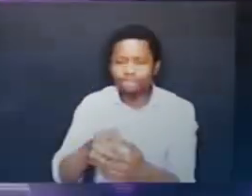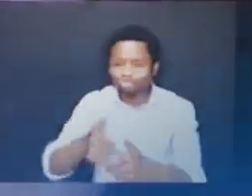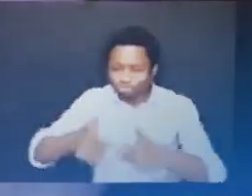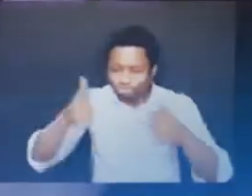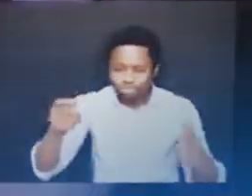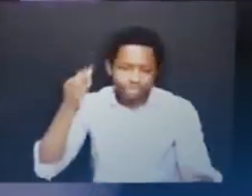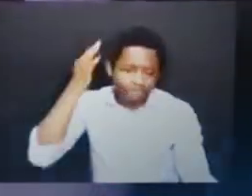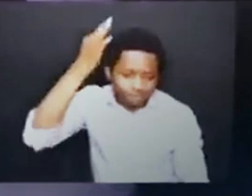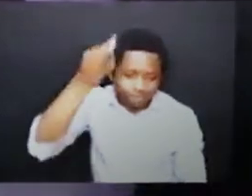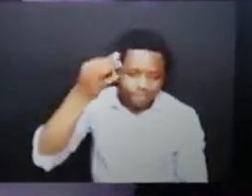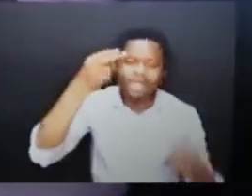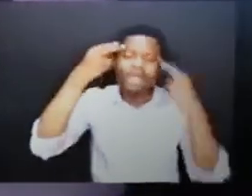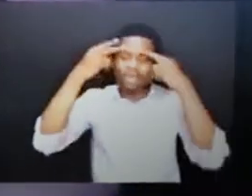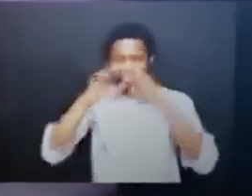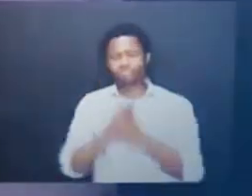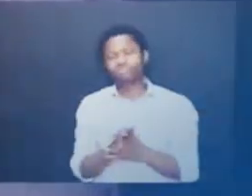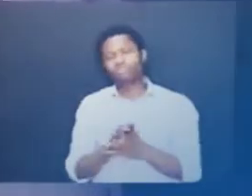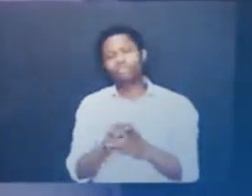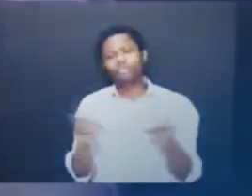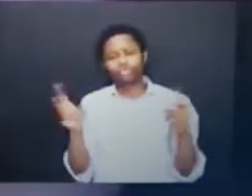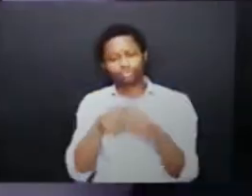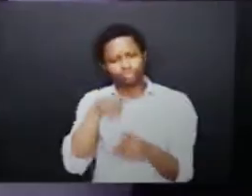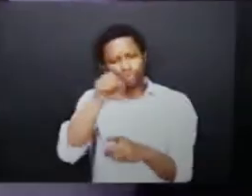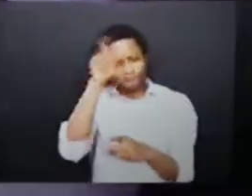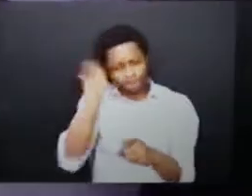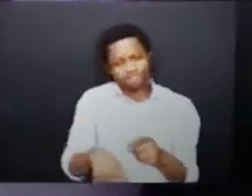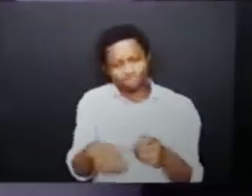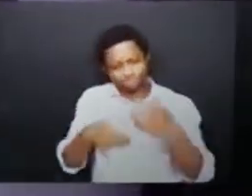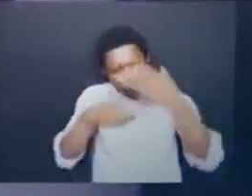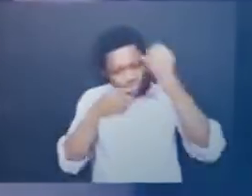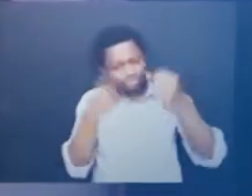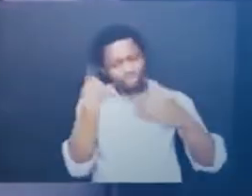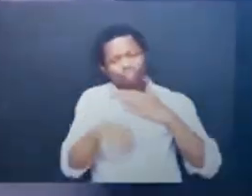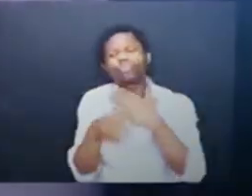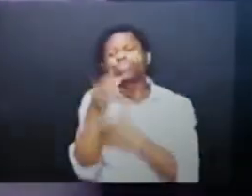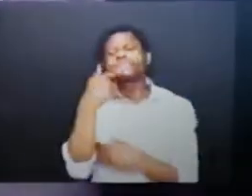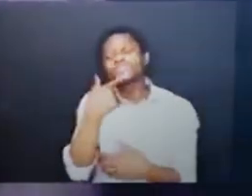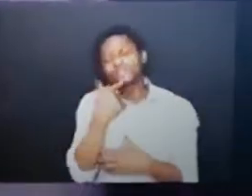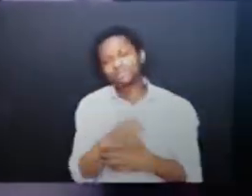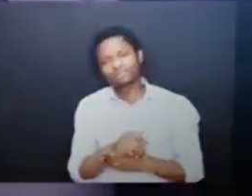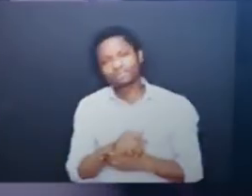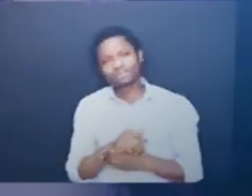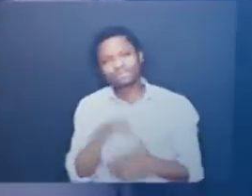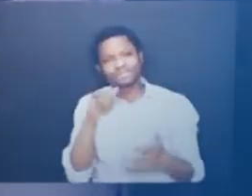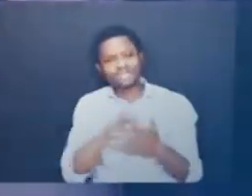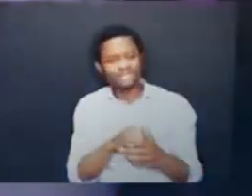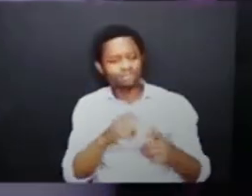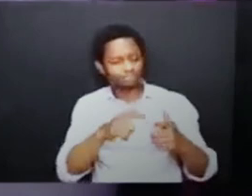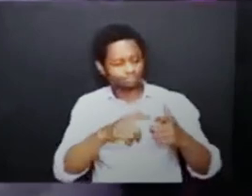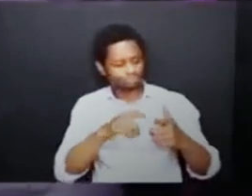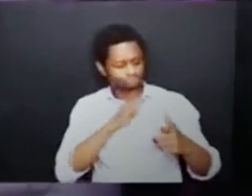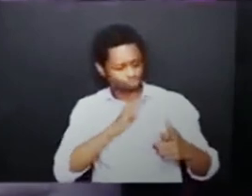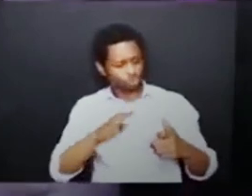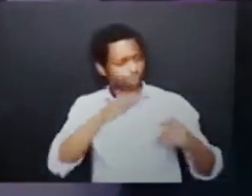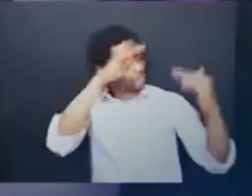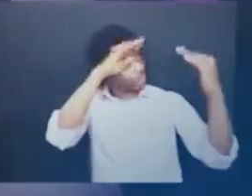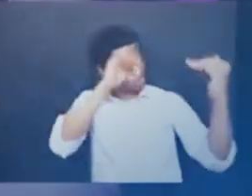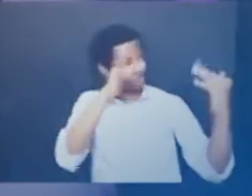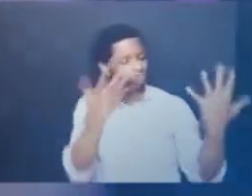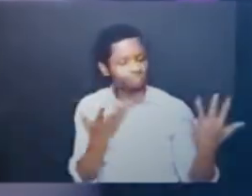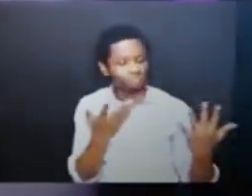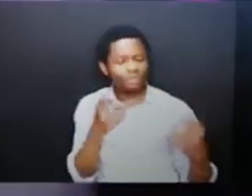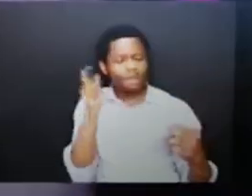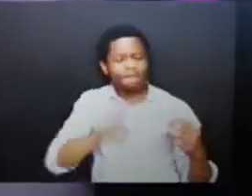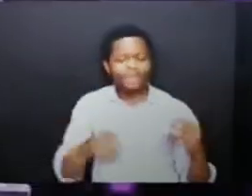the Lord has said. And this confident expectation